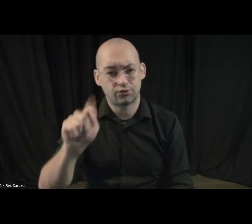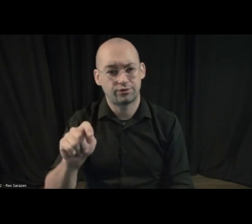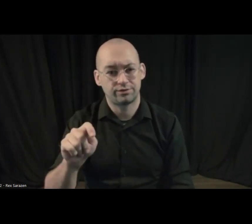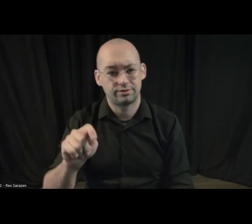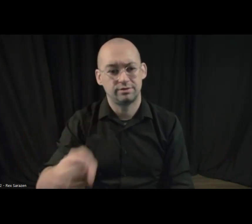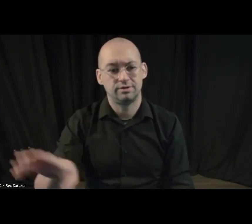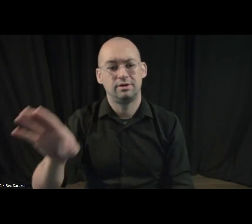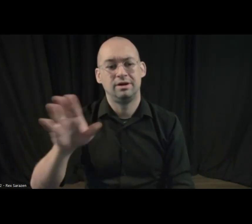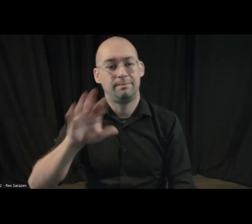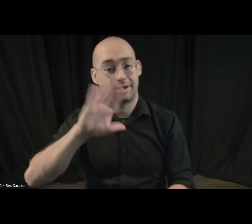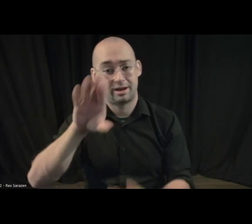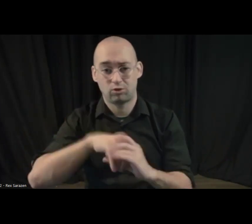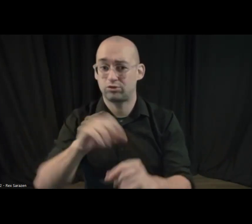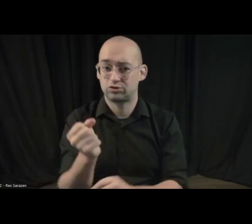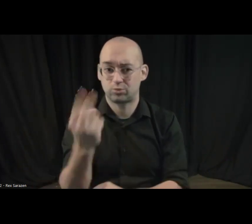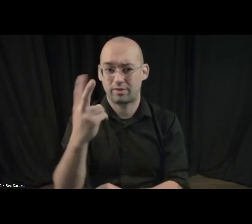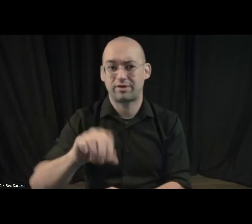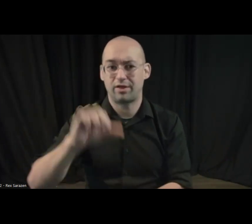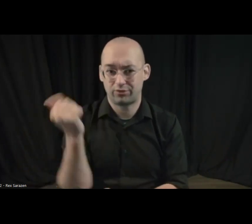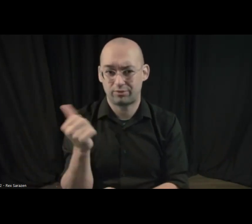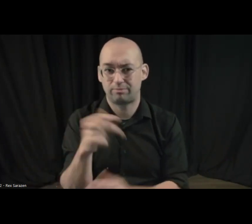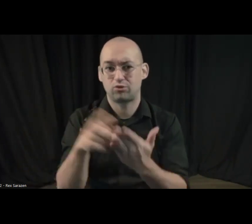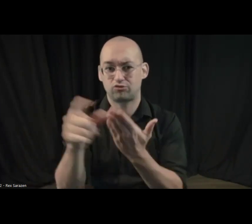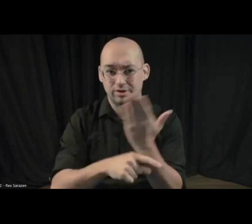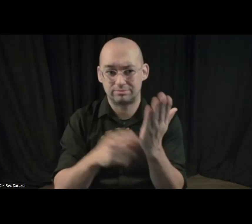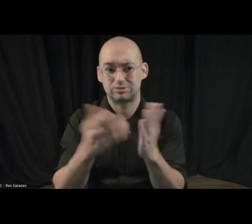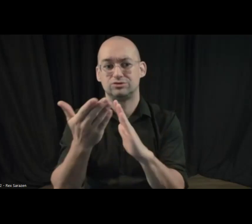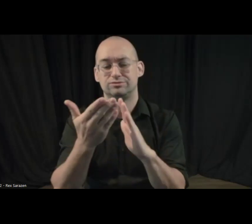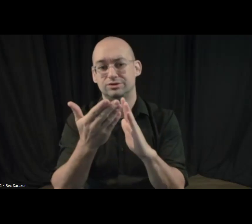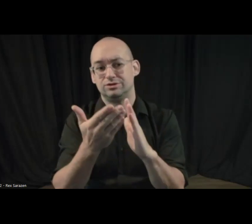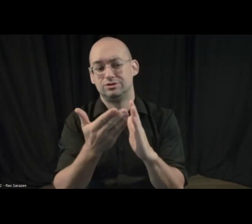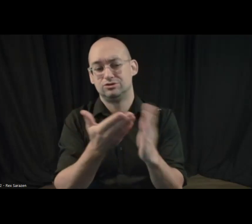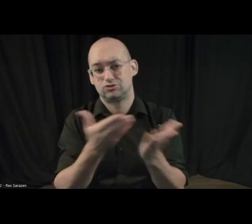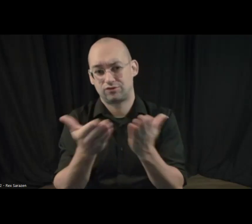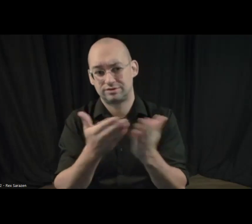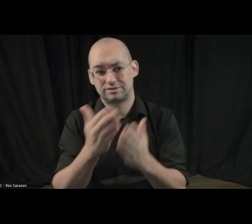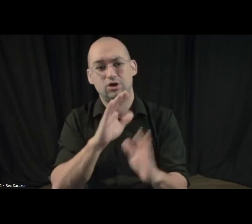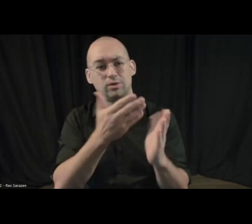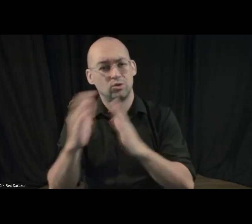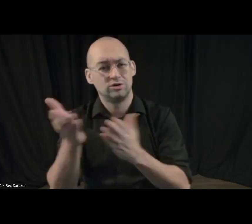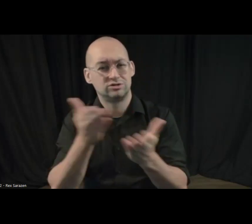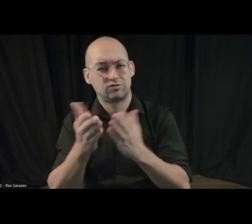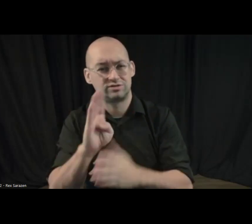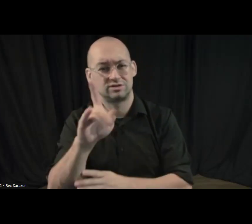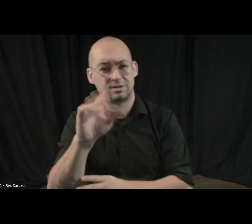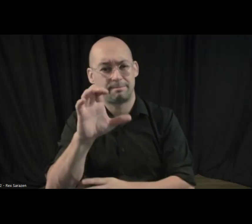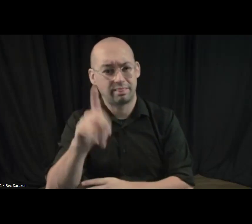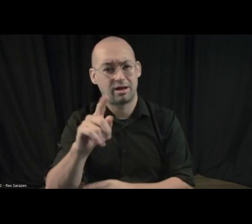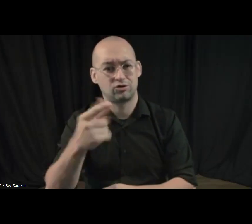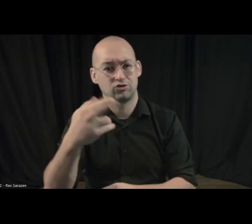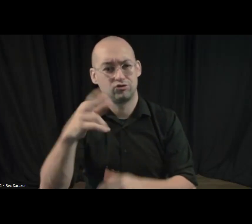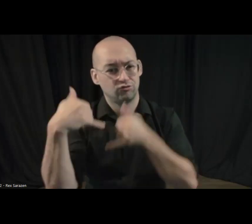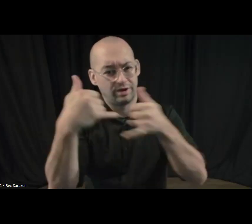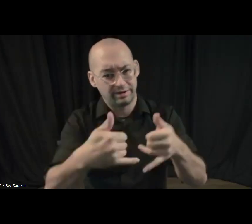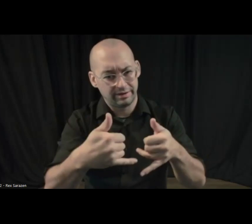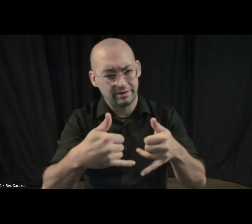12 other programs and services, including Community Services Block Grant, including federally qualified health centers. We know that